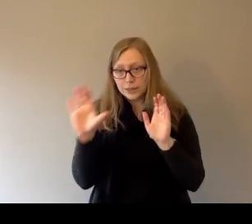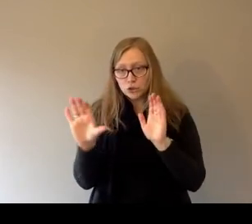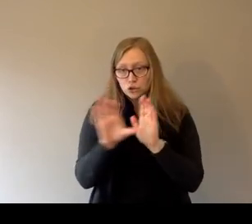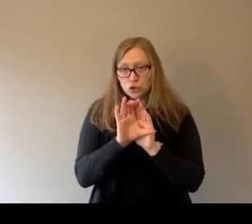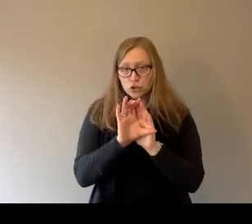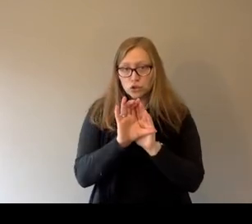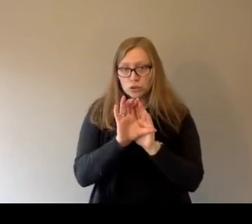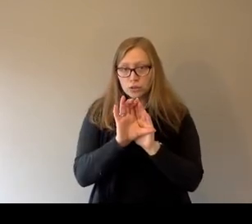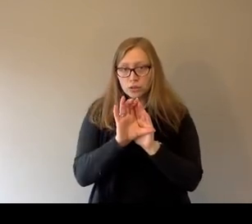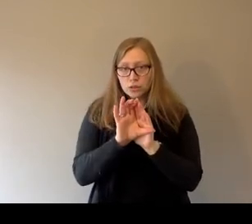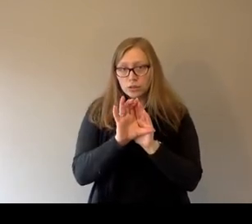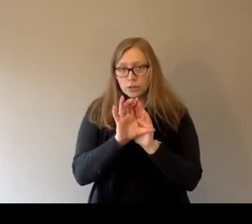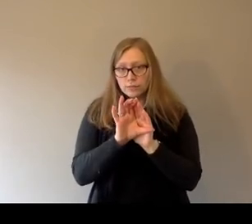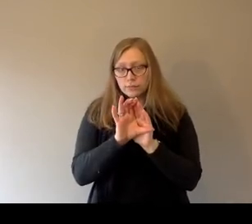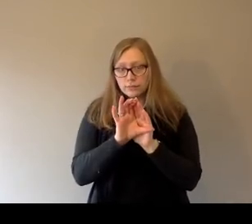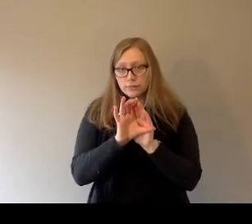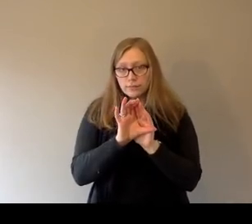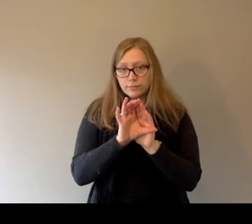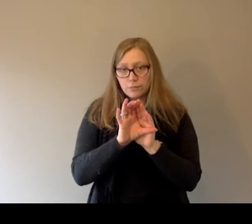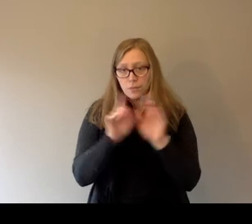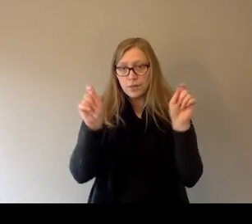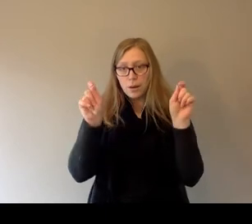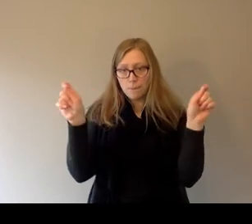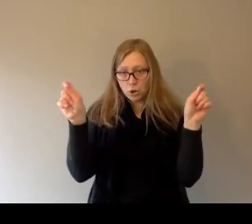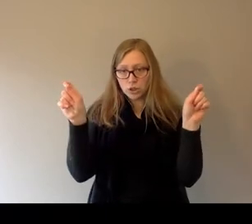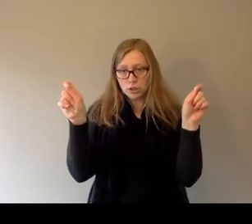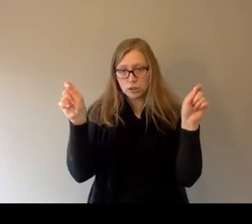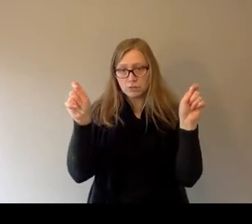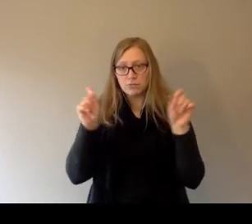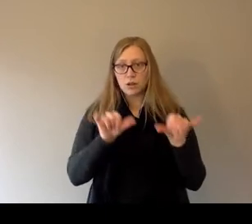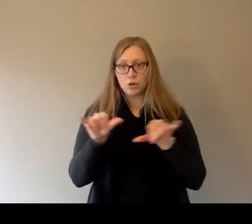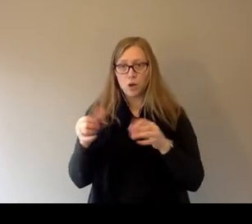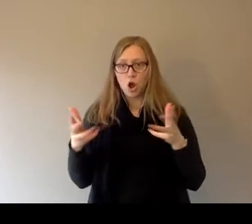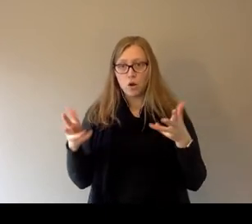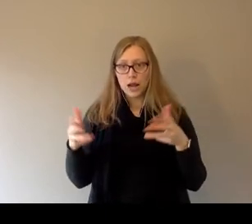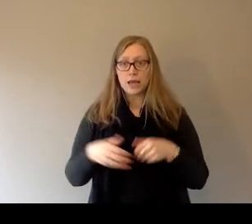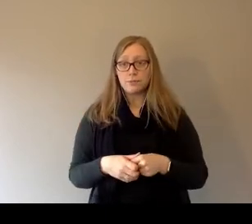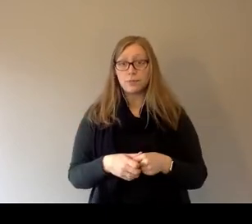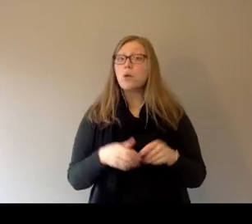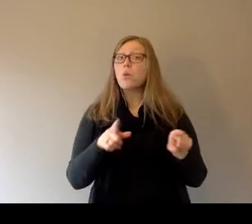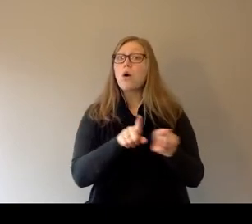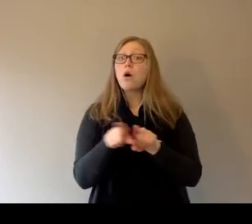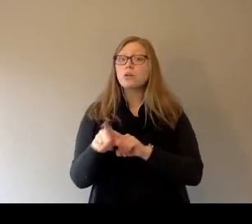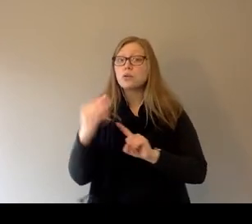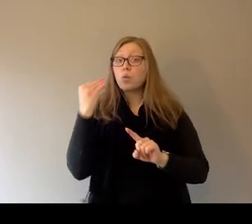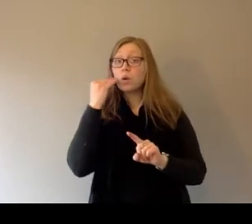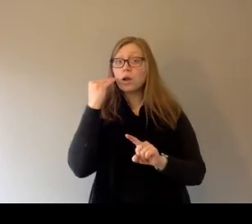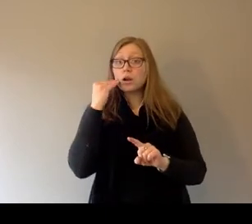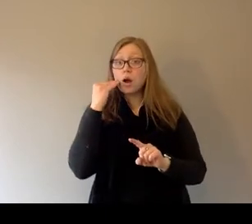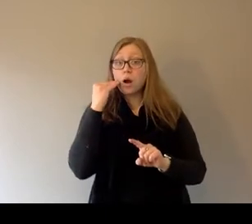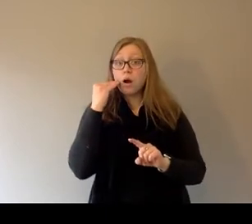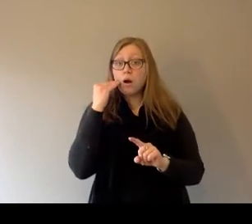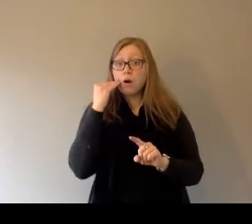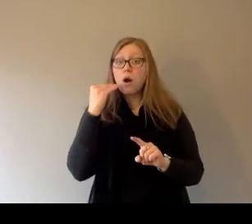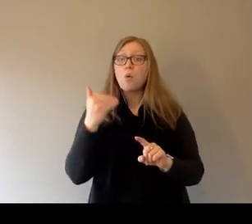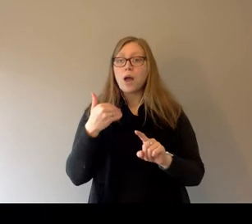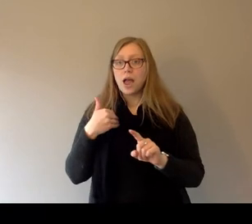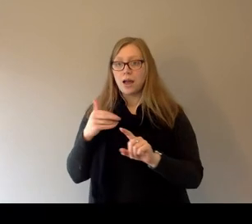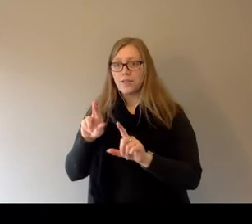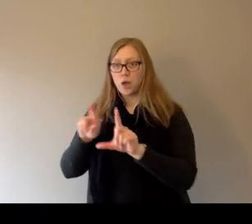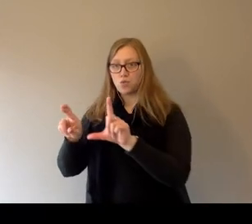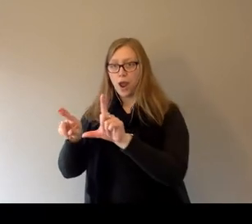is a rectangle and they are marked congruent. We also know that in this triangle we have a right angle in